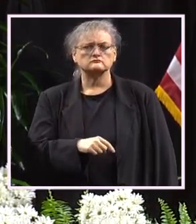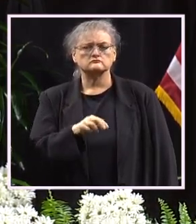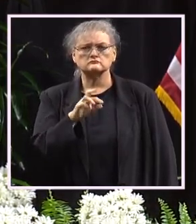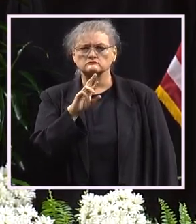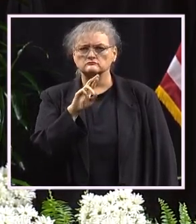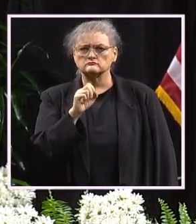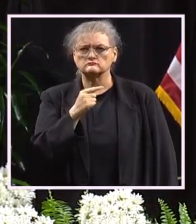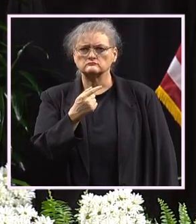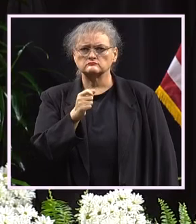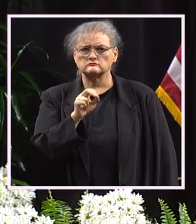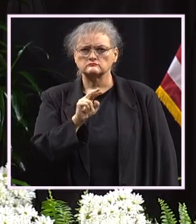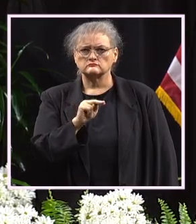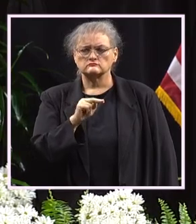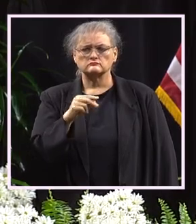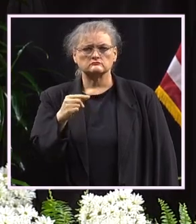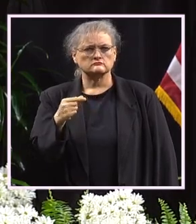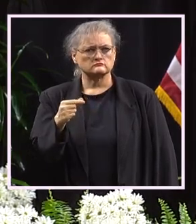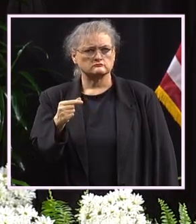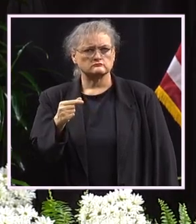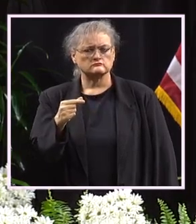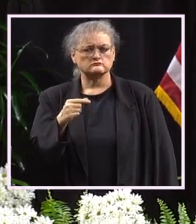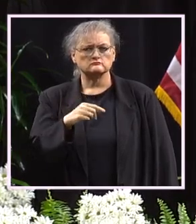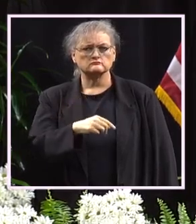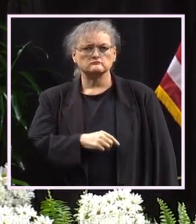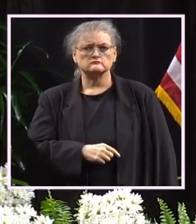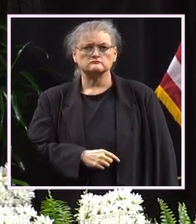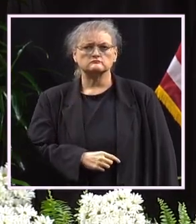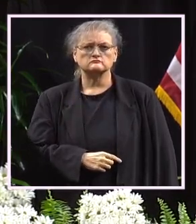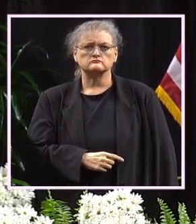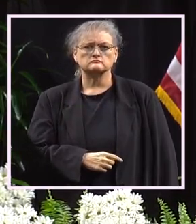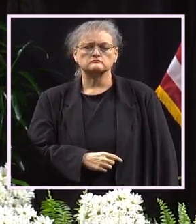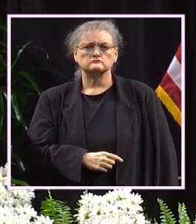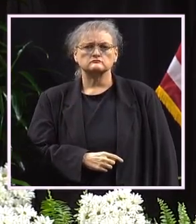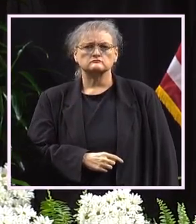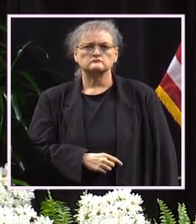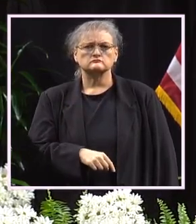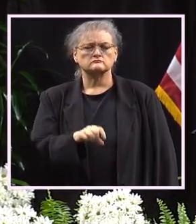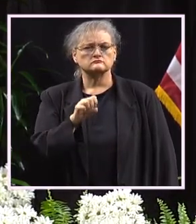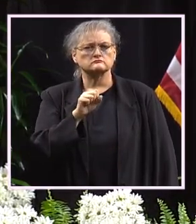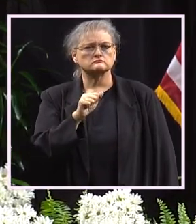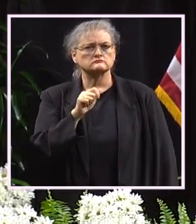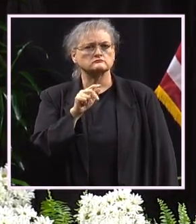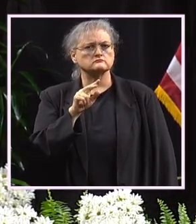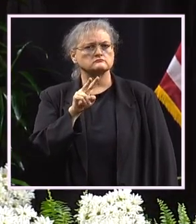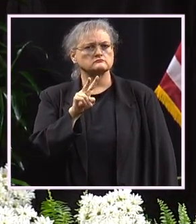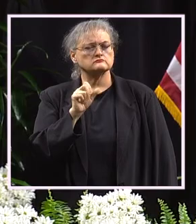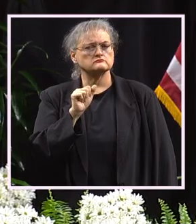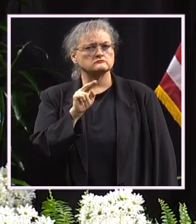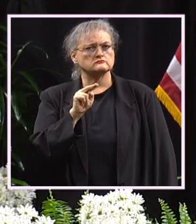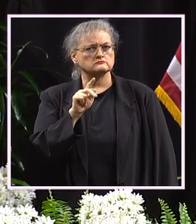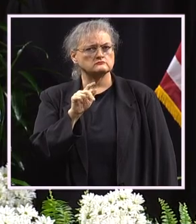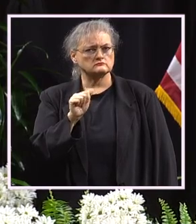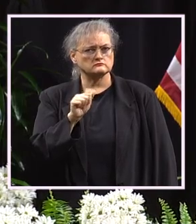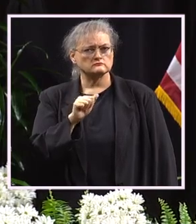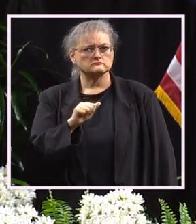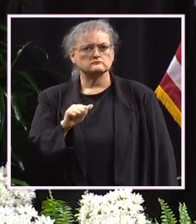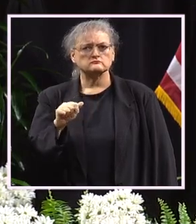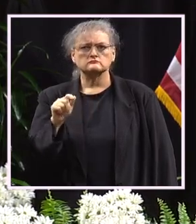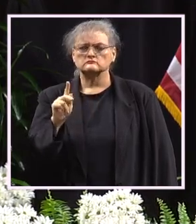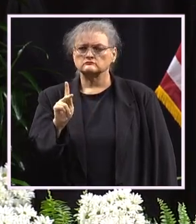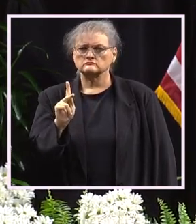Reagan M. Gutierrez, Master of Science. Savannah R. Griffin, MBA.